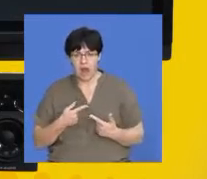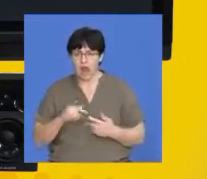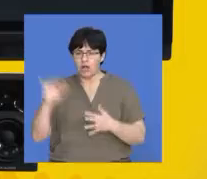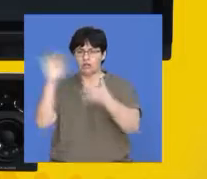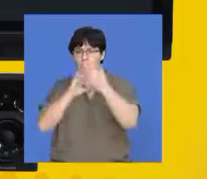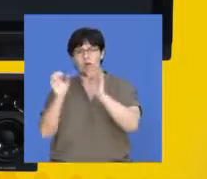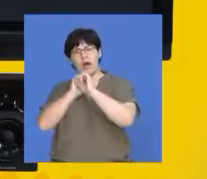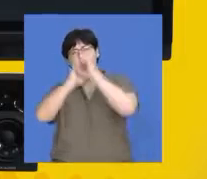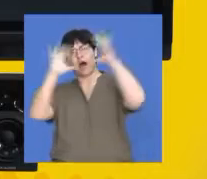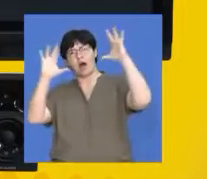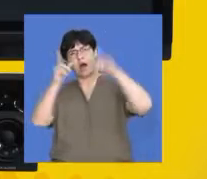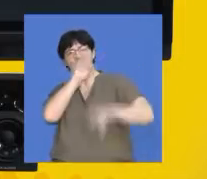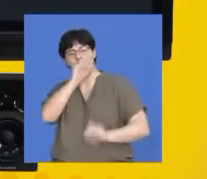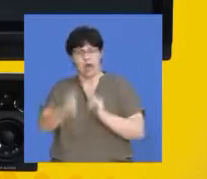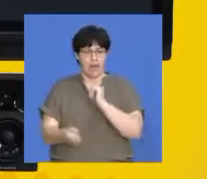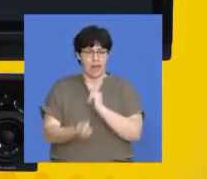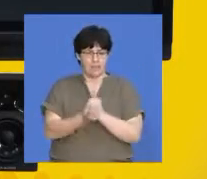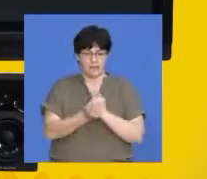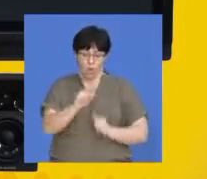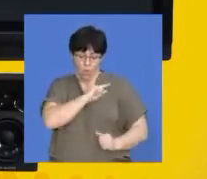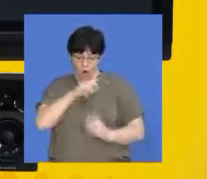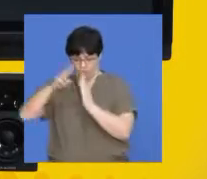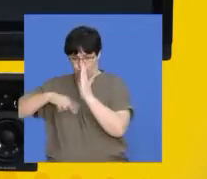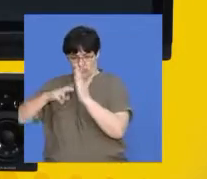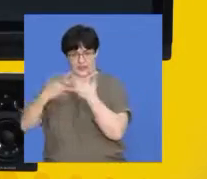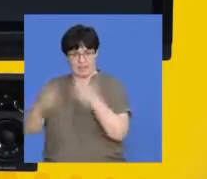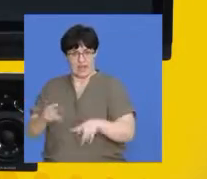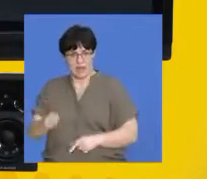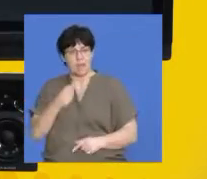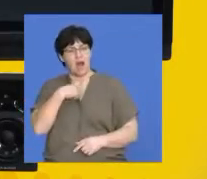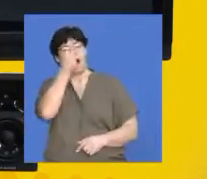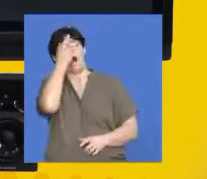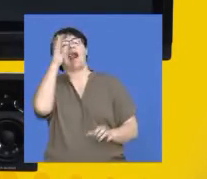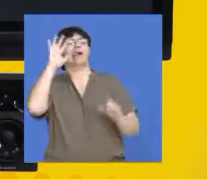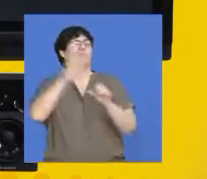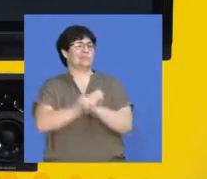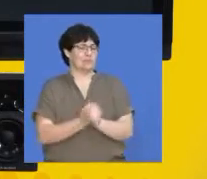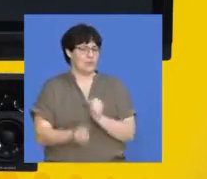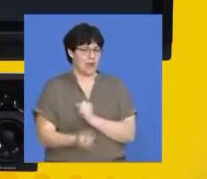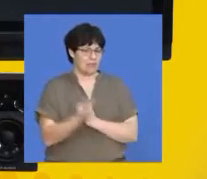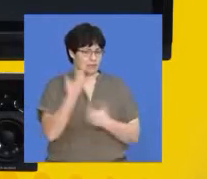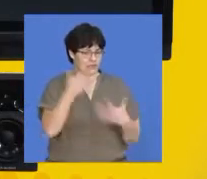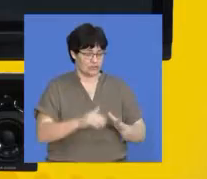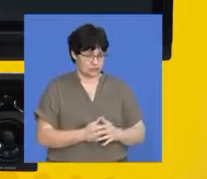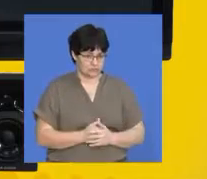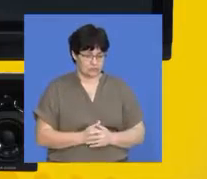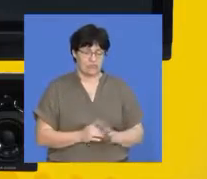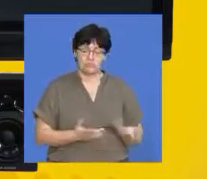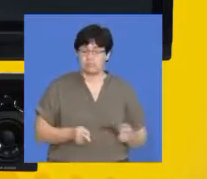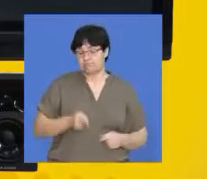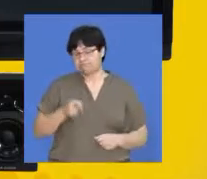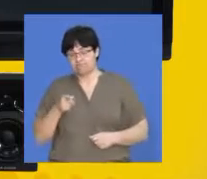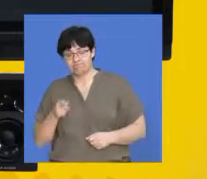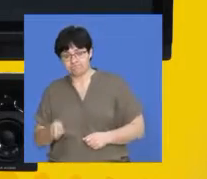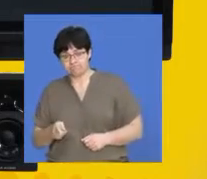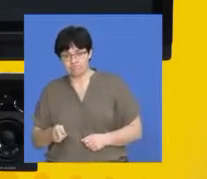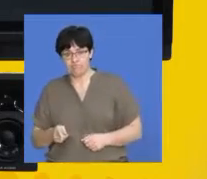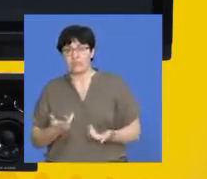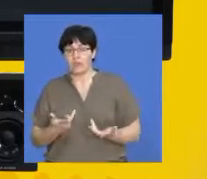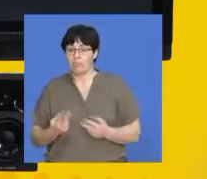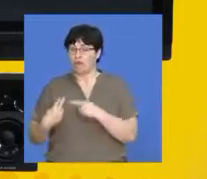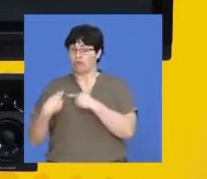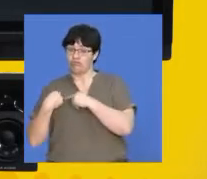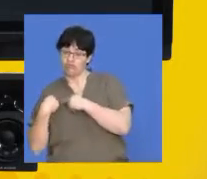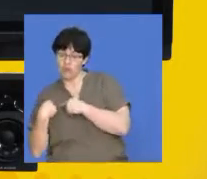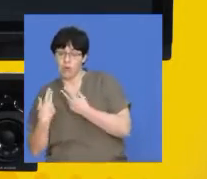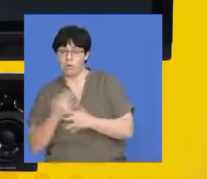story about what happened based on just reading that source? Okay, and then when we're talking about whether a source is